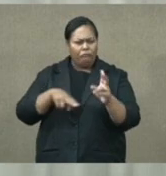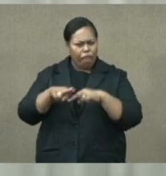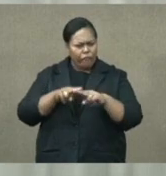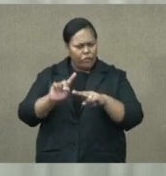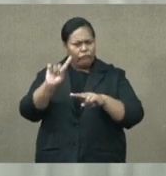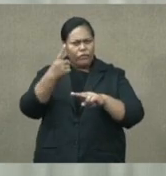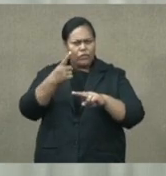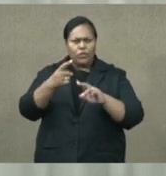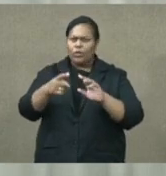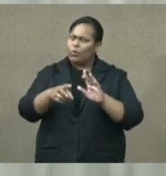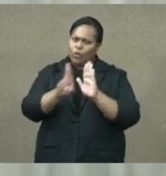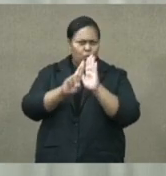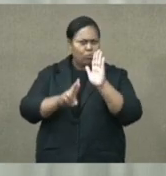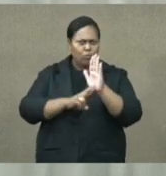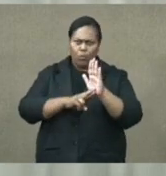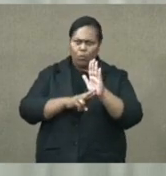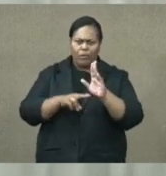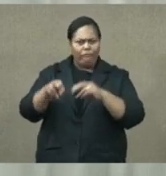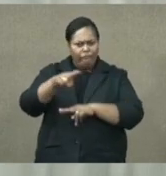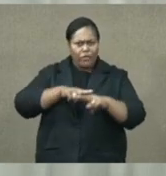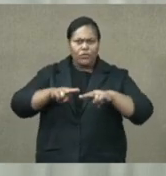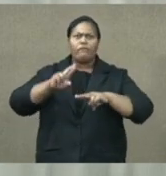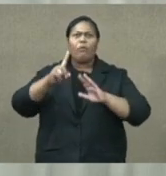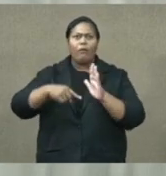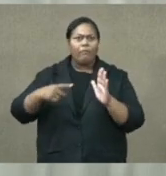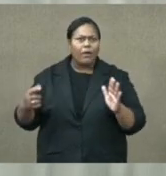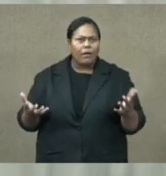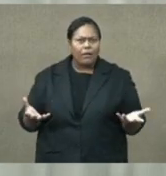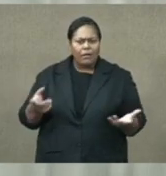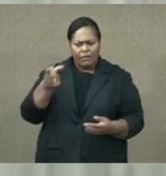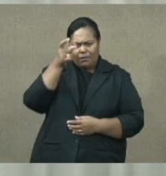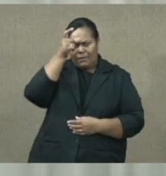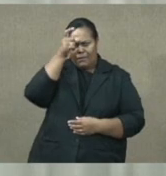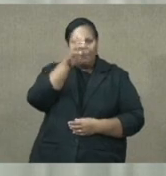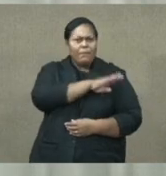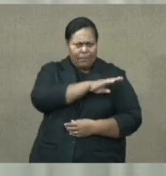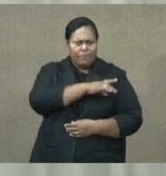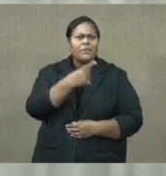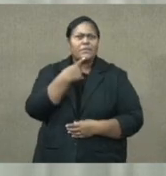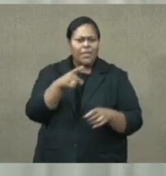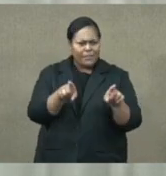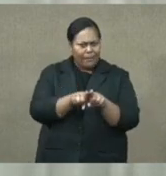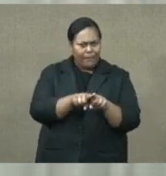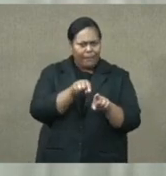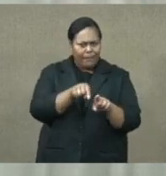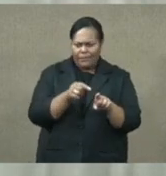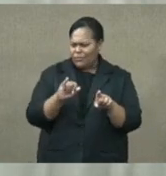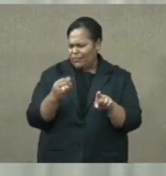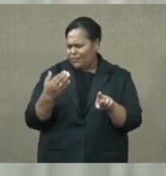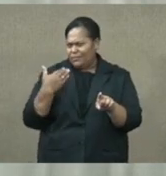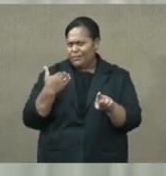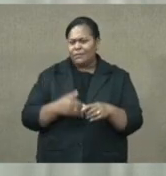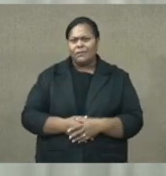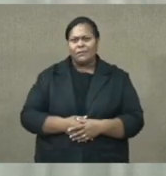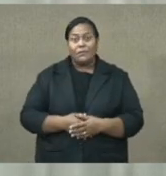would rule our nation forever. In fact, Mr. Bainimarama said something similar fairly recently.